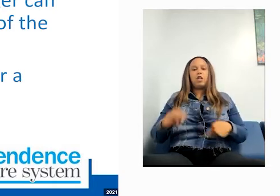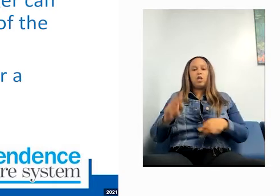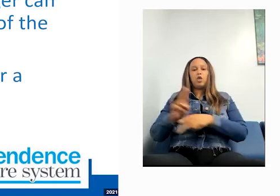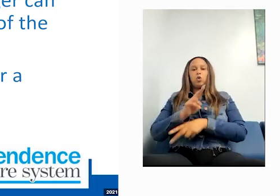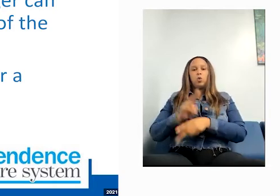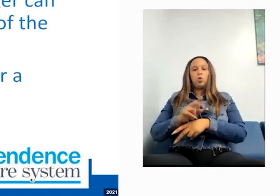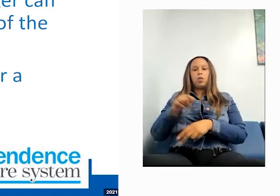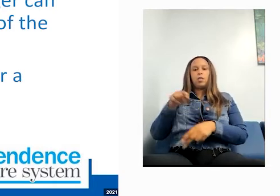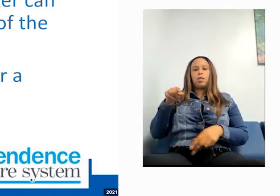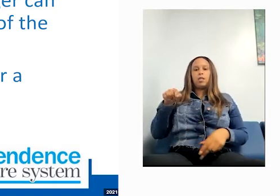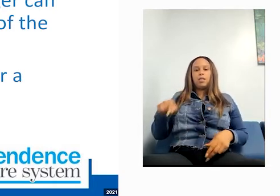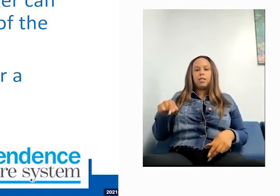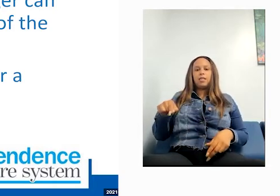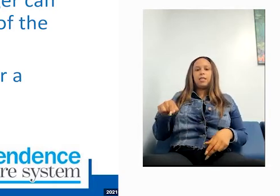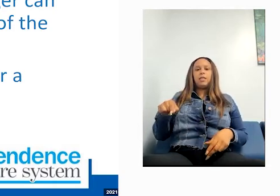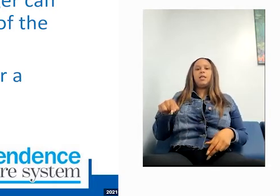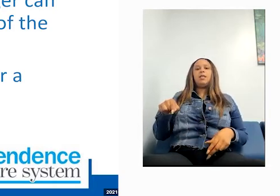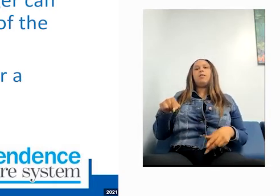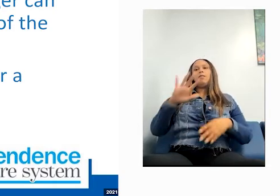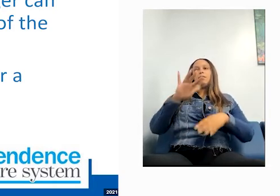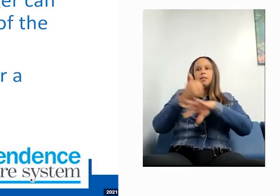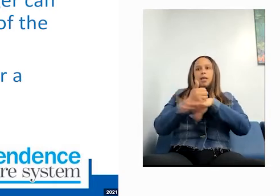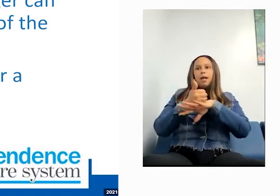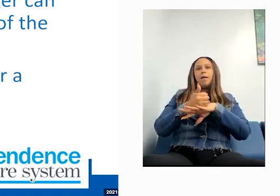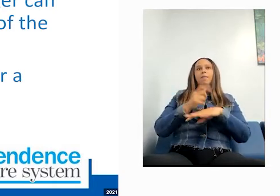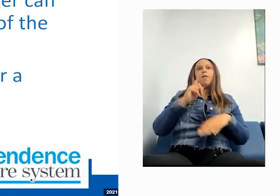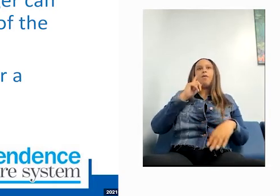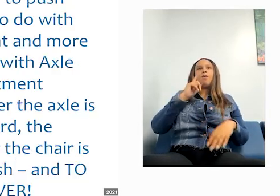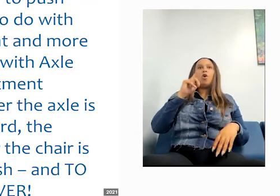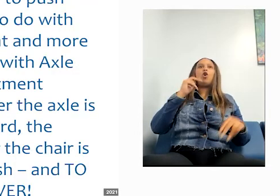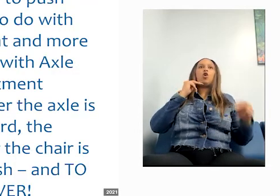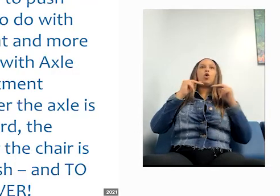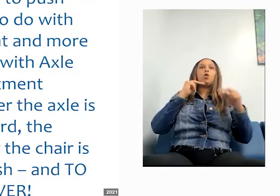wheelchair setup to negotiate their environment.